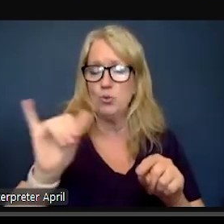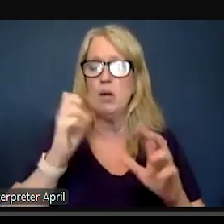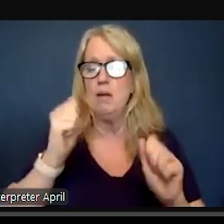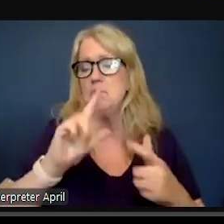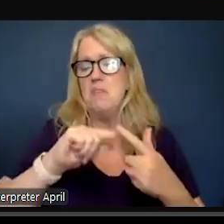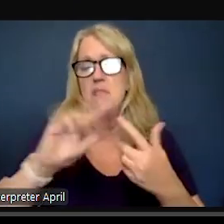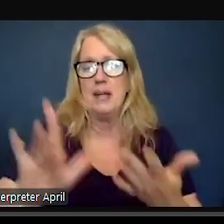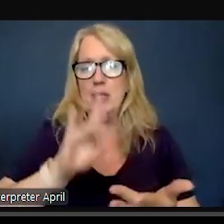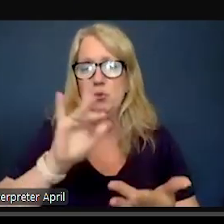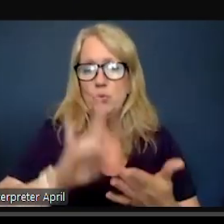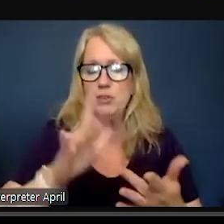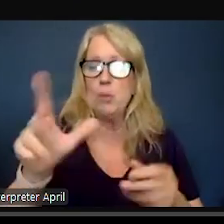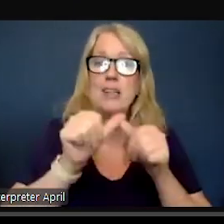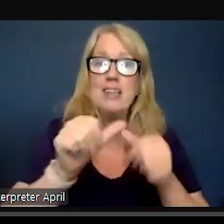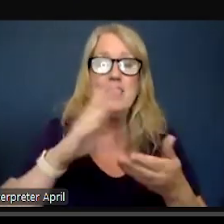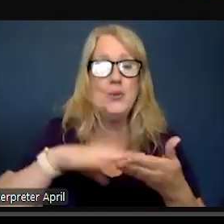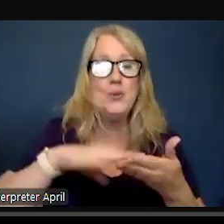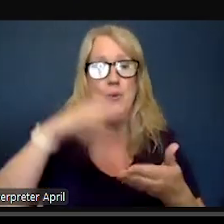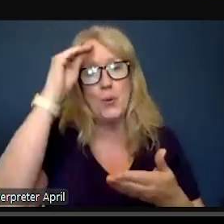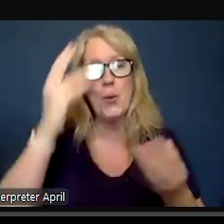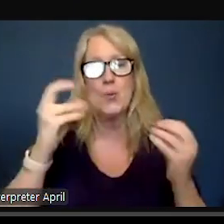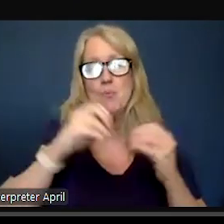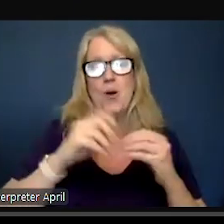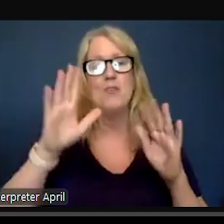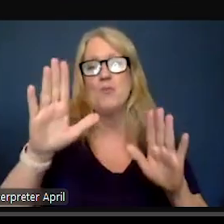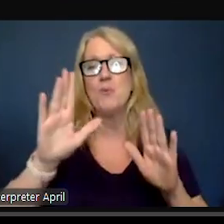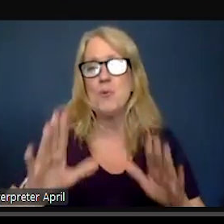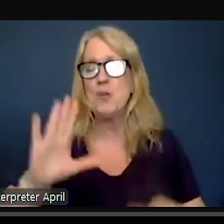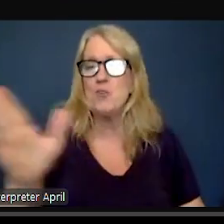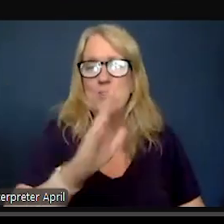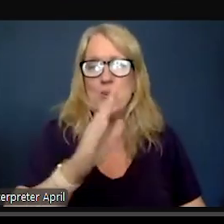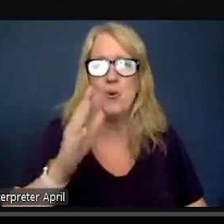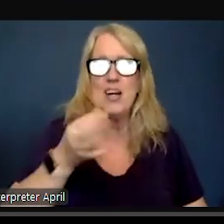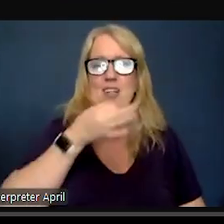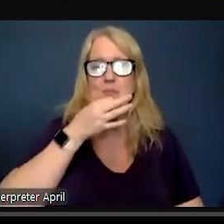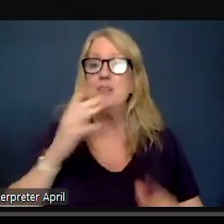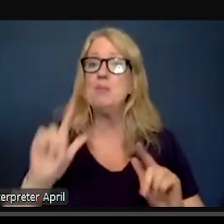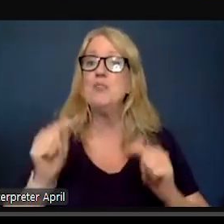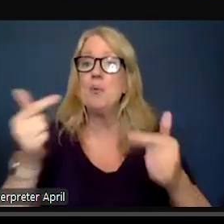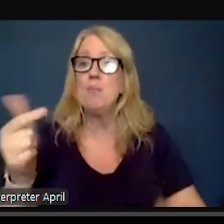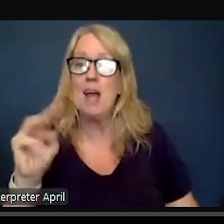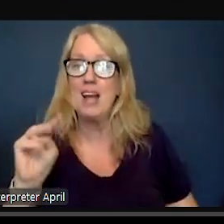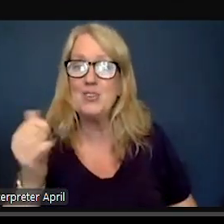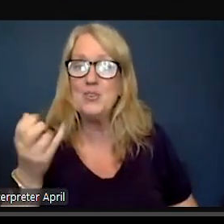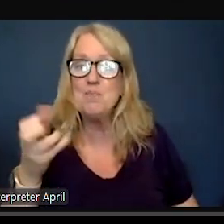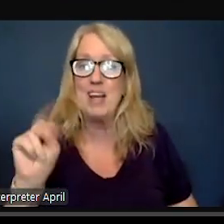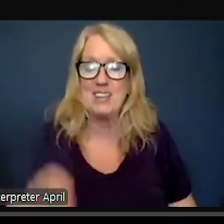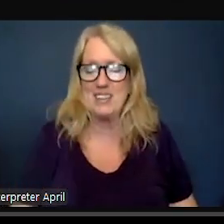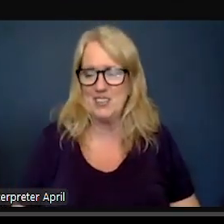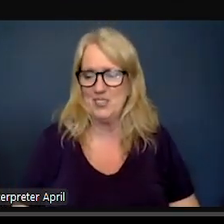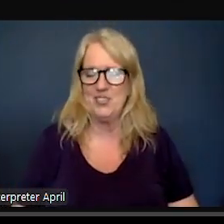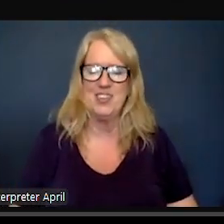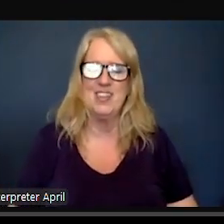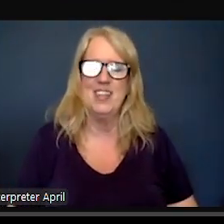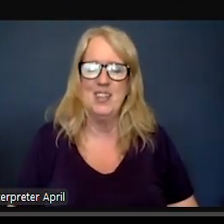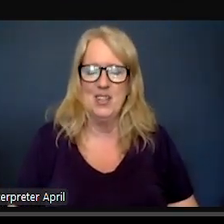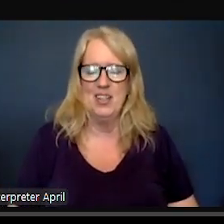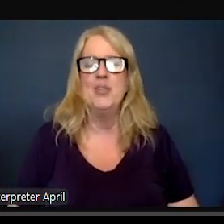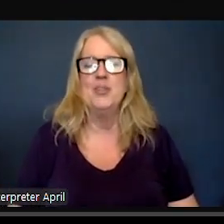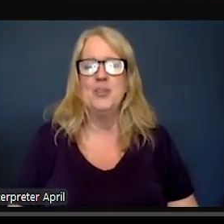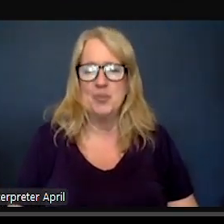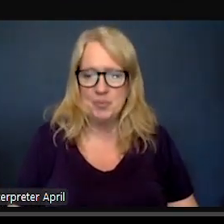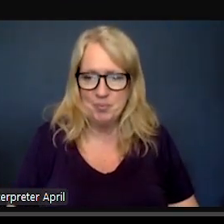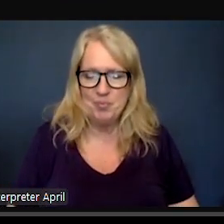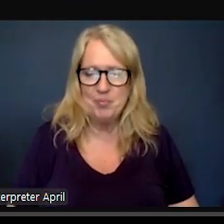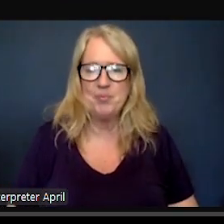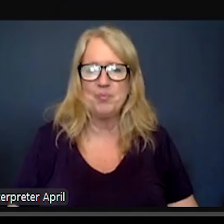out to you and keep learning more from your wonderful expertise. But back to Megan. Thank you so much, Helen,